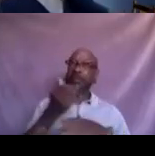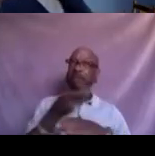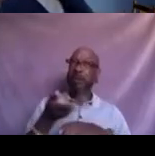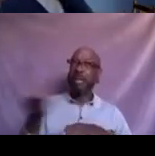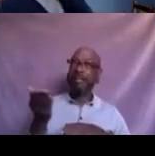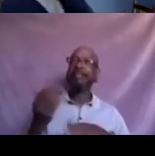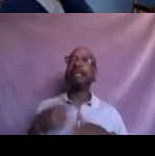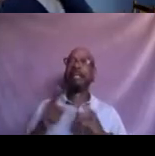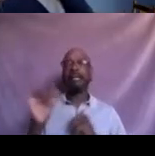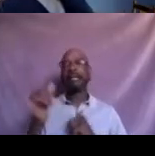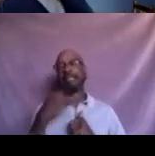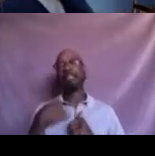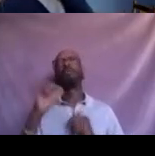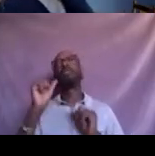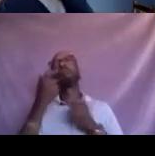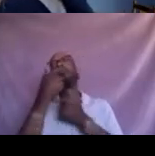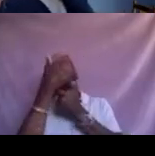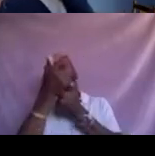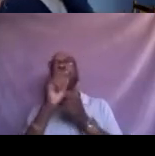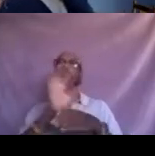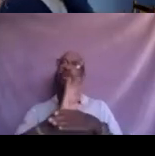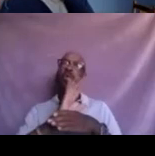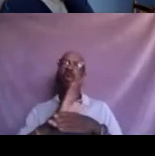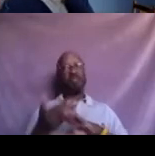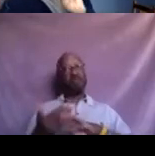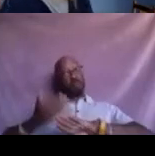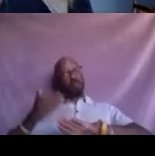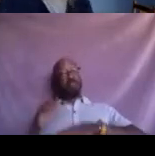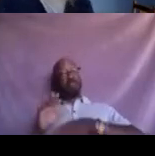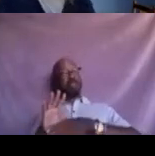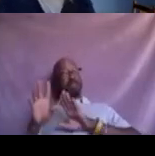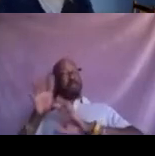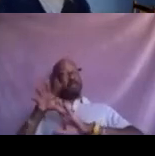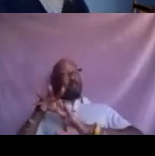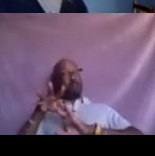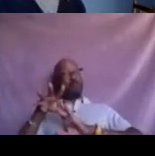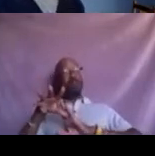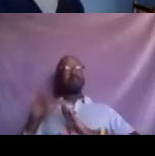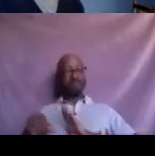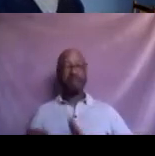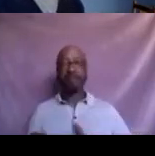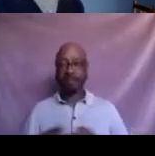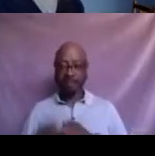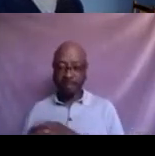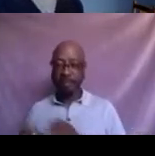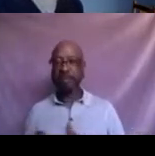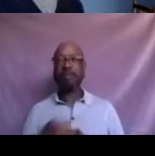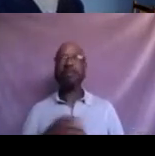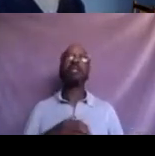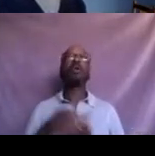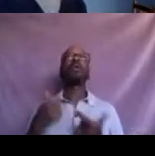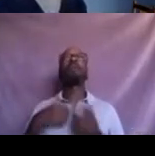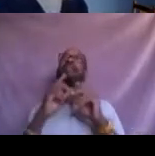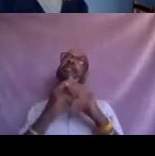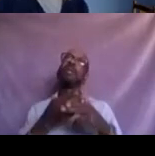like I said, you can watch this recording. We have previously recorded webinars. We actually have a webinar solely on assignments and feedback in Classroom. That's its own